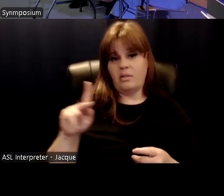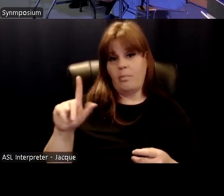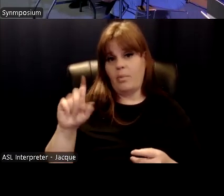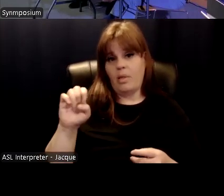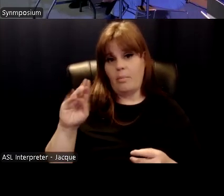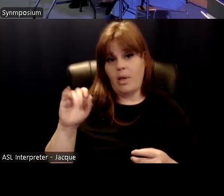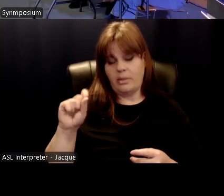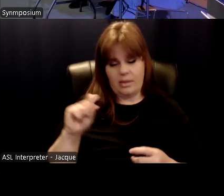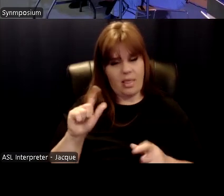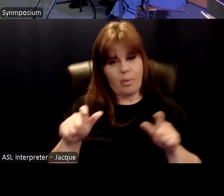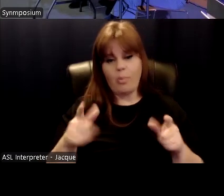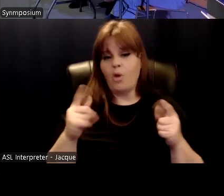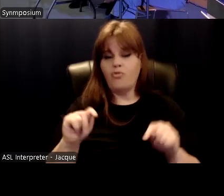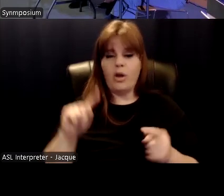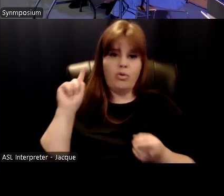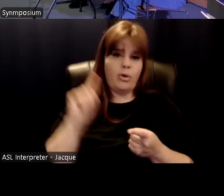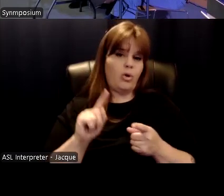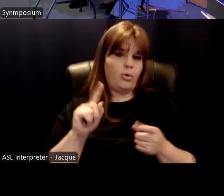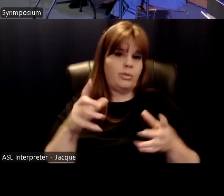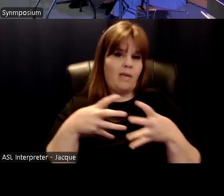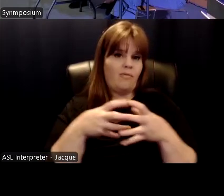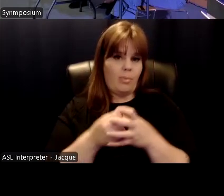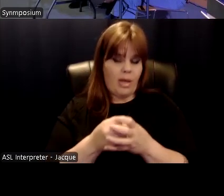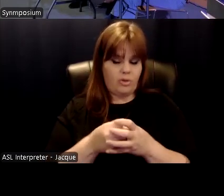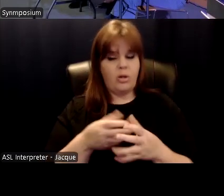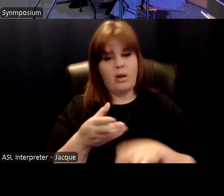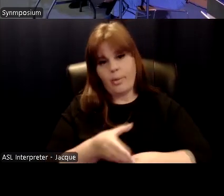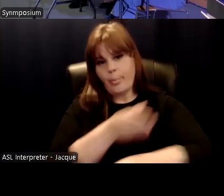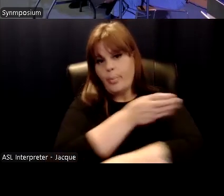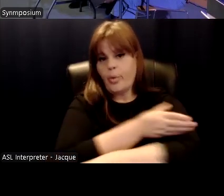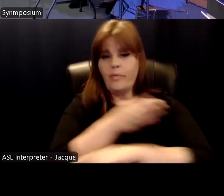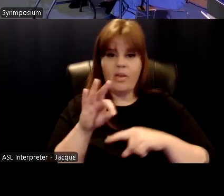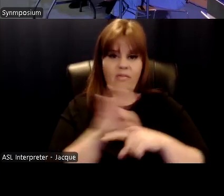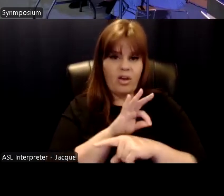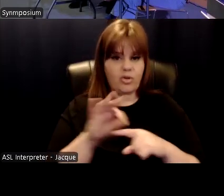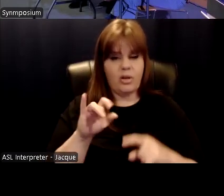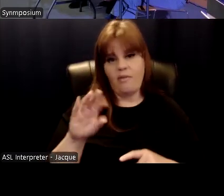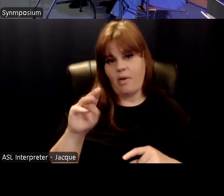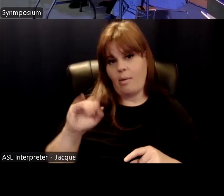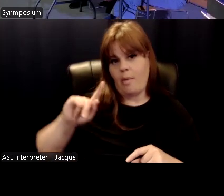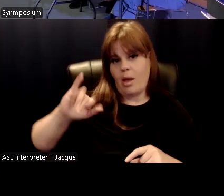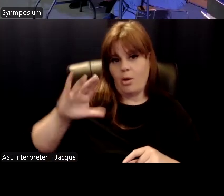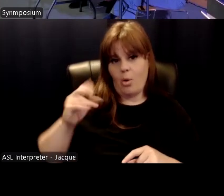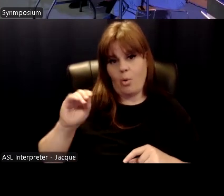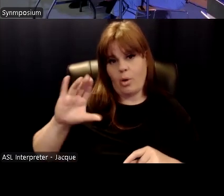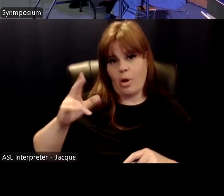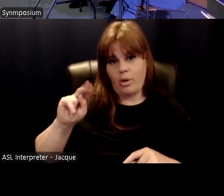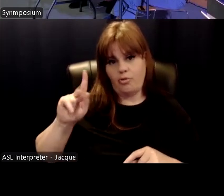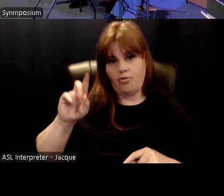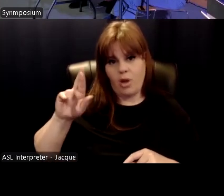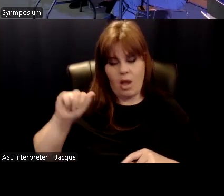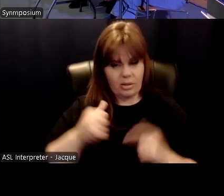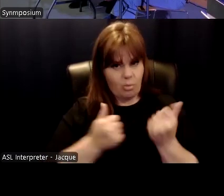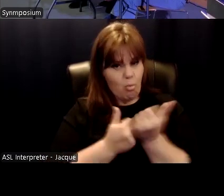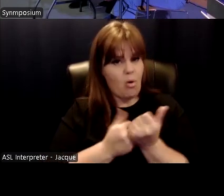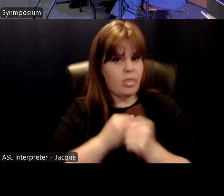of different things, to reduce inflammation, to improve the function of the mitochondria, support the immune system. And many of